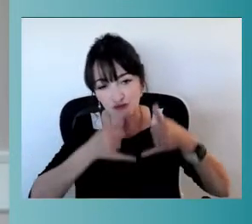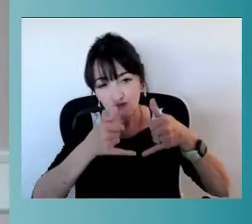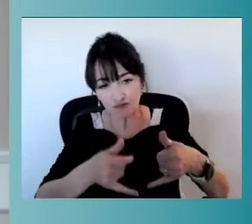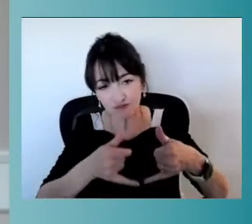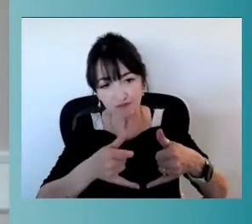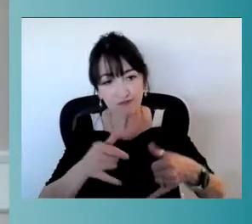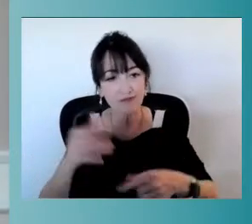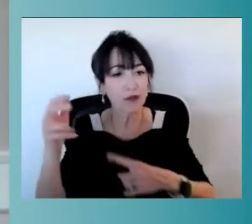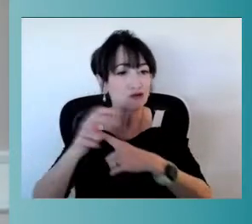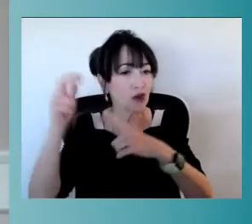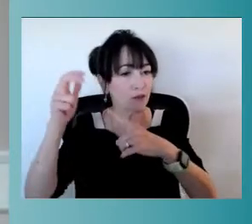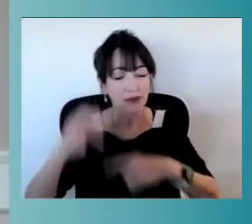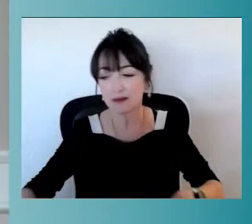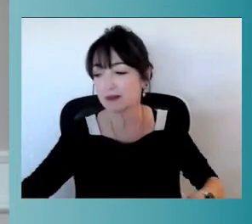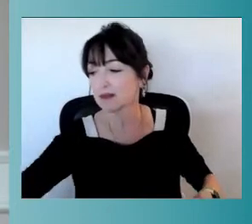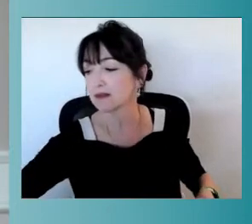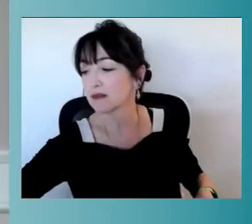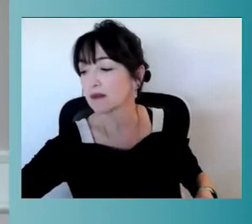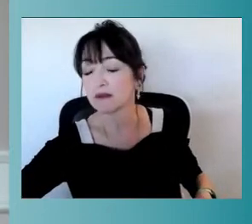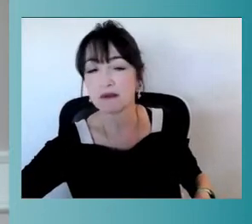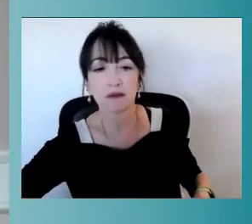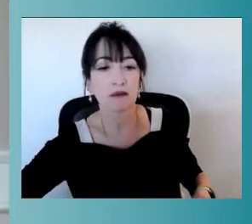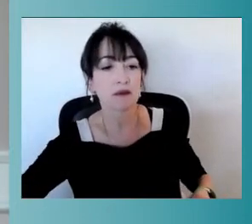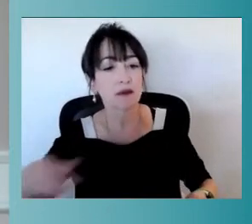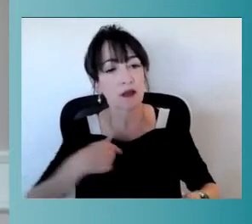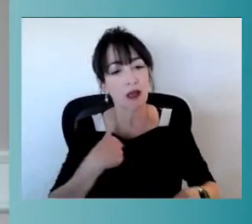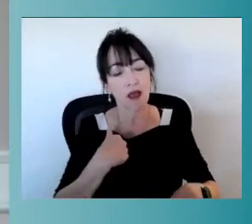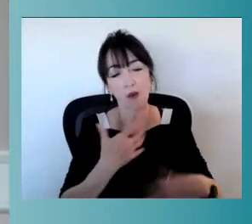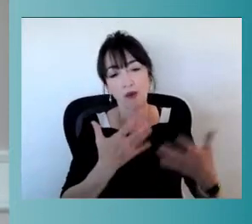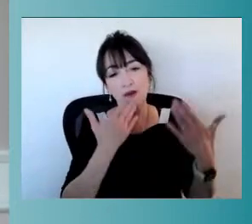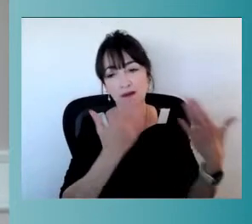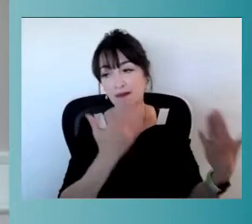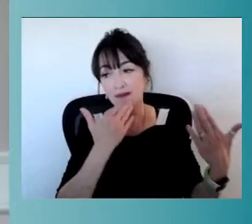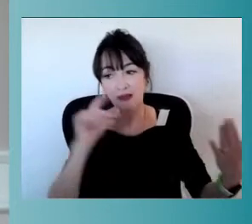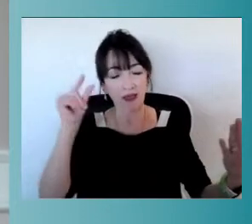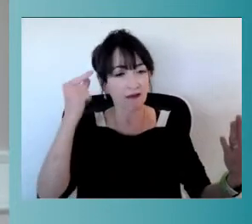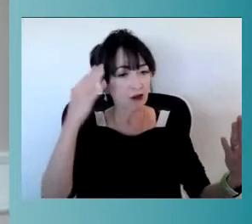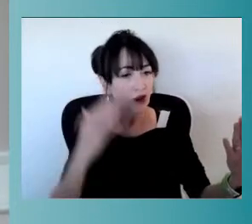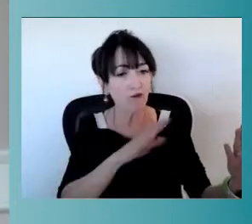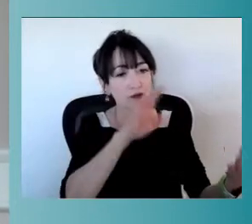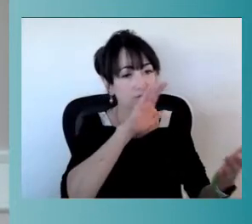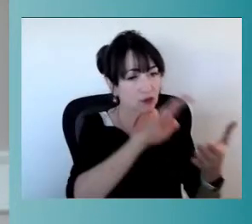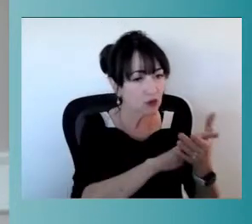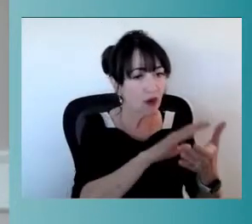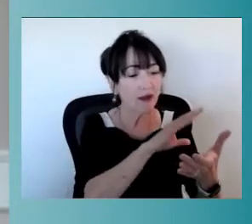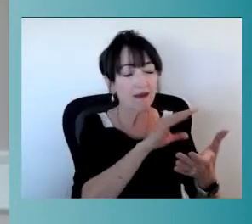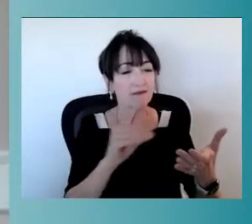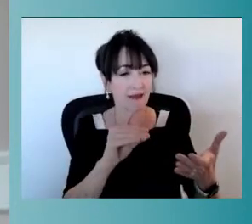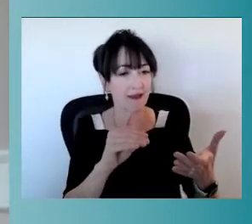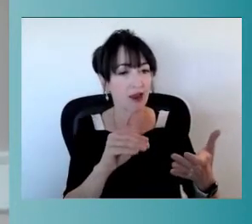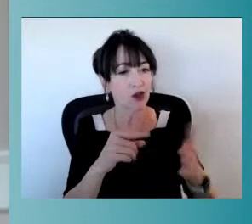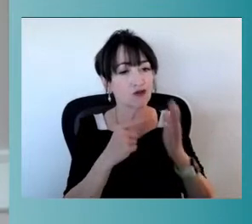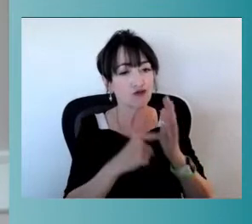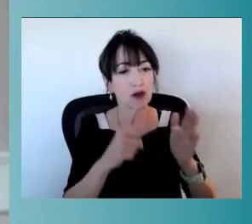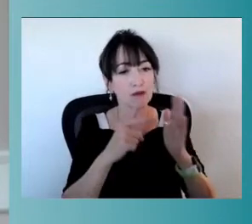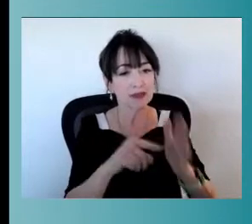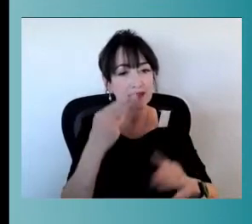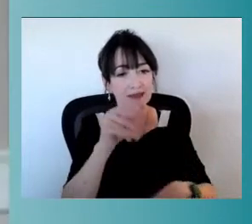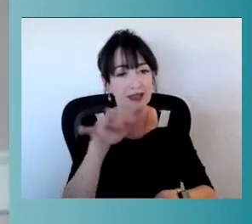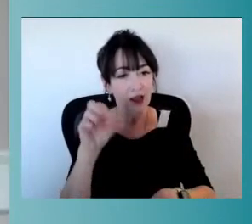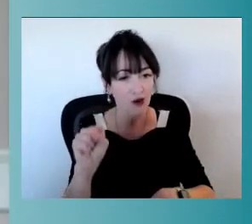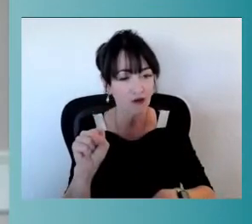Governor Carney, First Lady Tracey Quillen, Representative Kerry Evelyn Harris, Secretary Mark